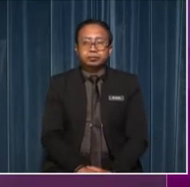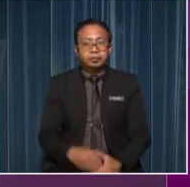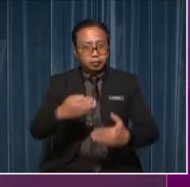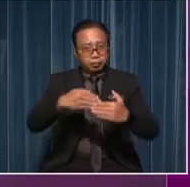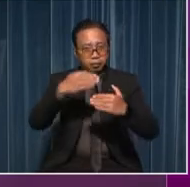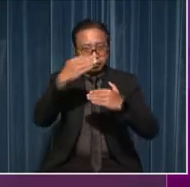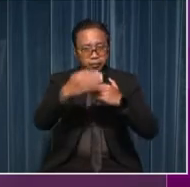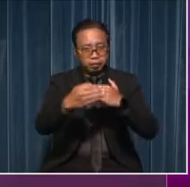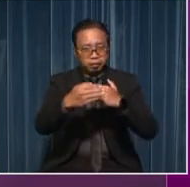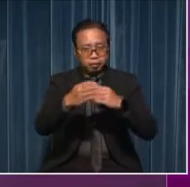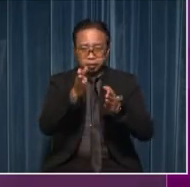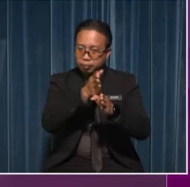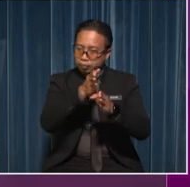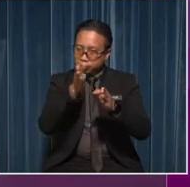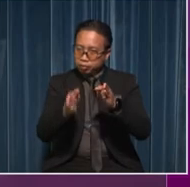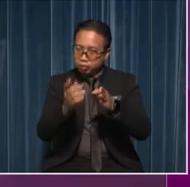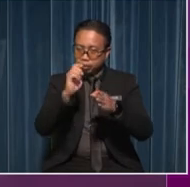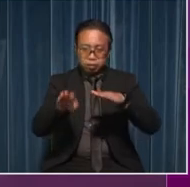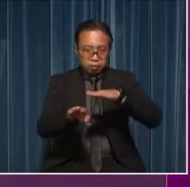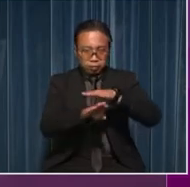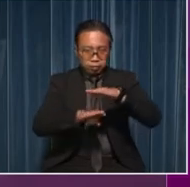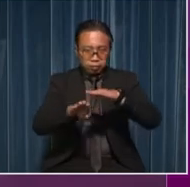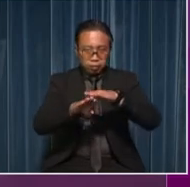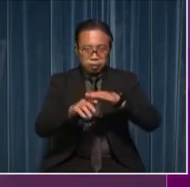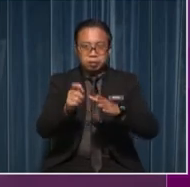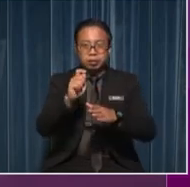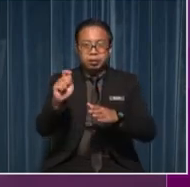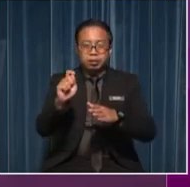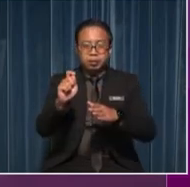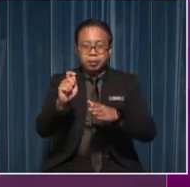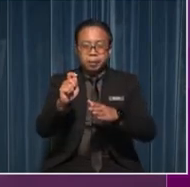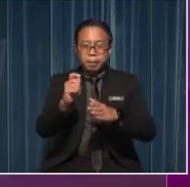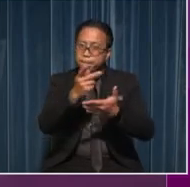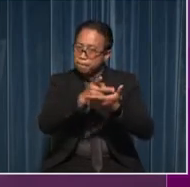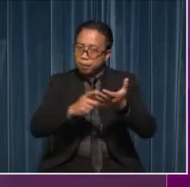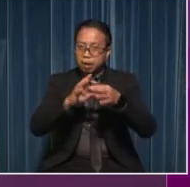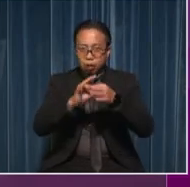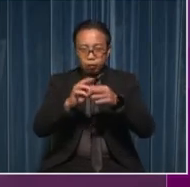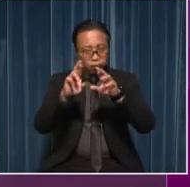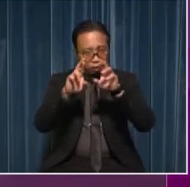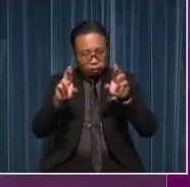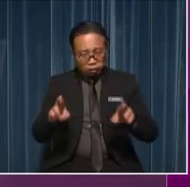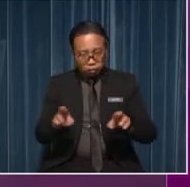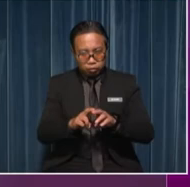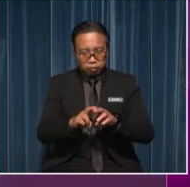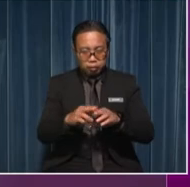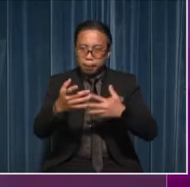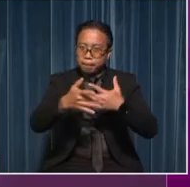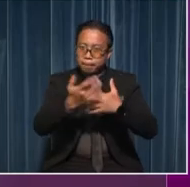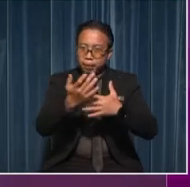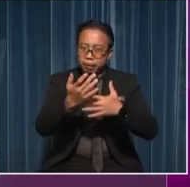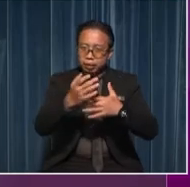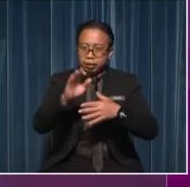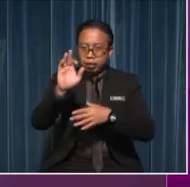Next, besides the base, the other parts of the rectangular prism are called